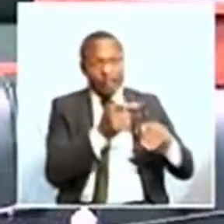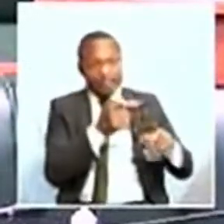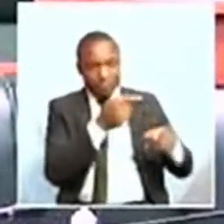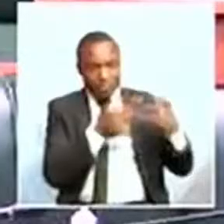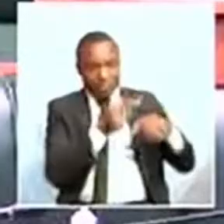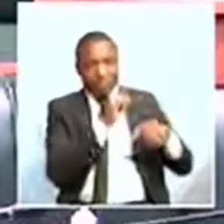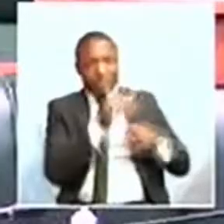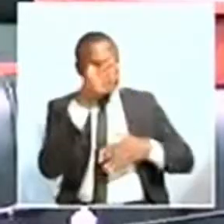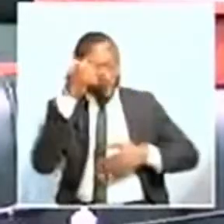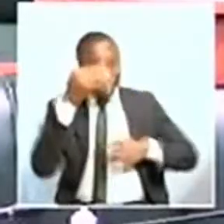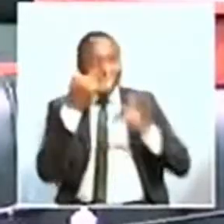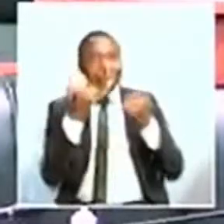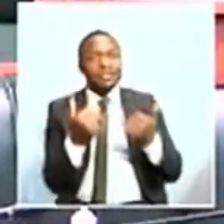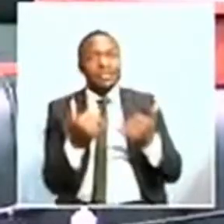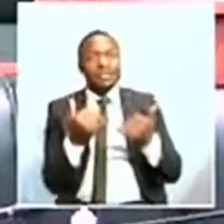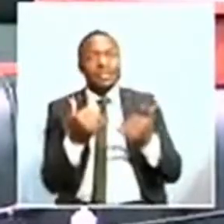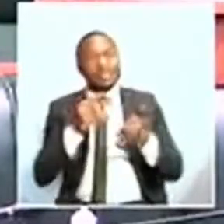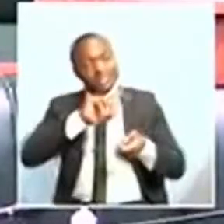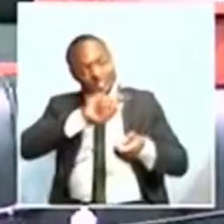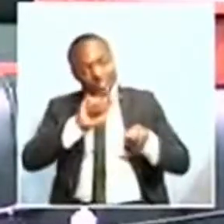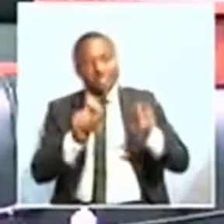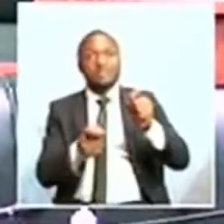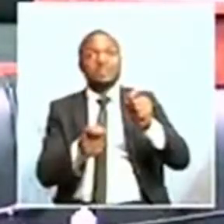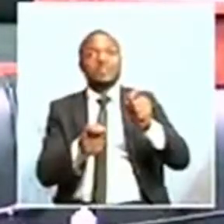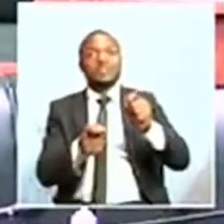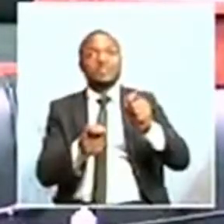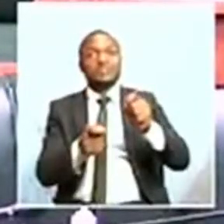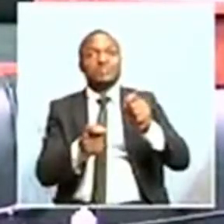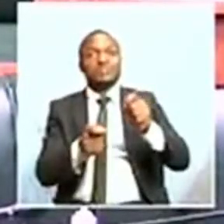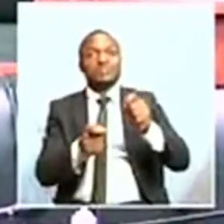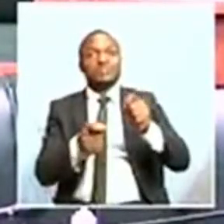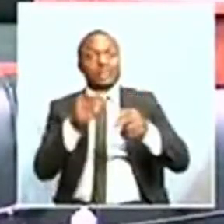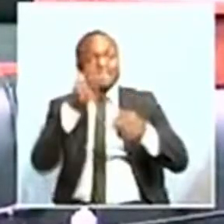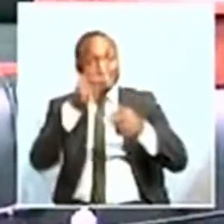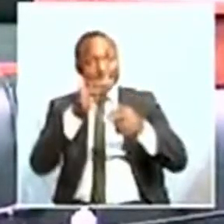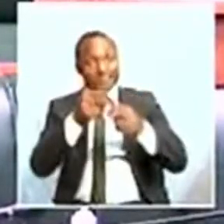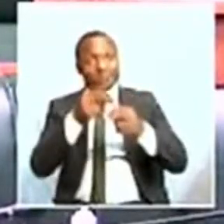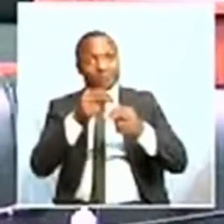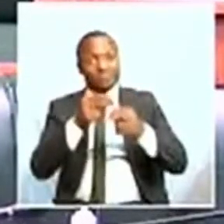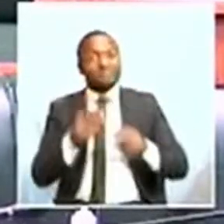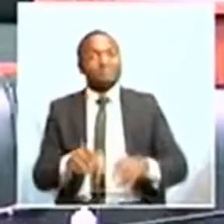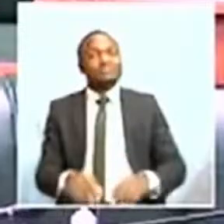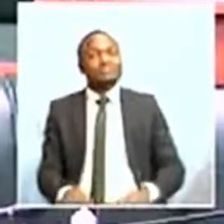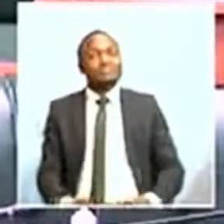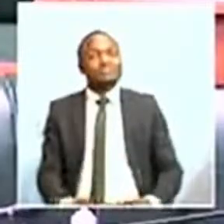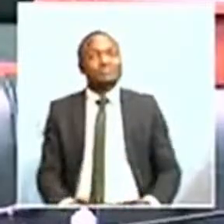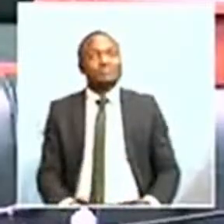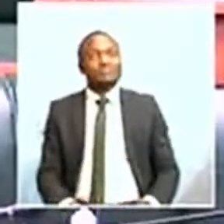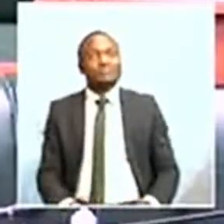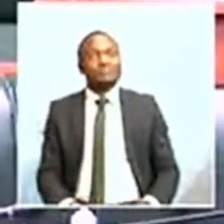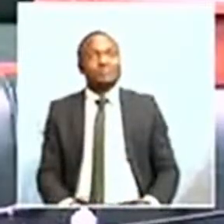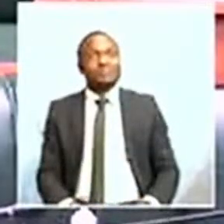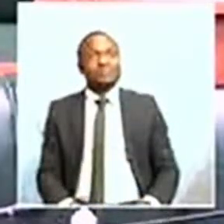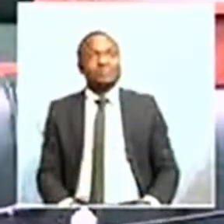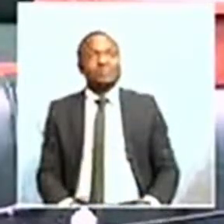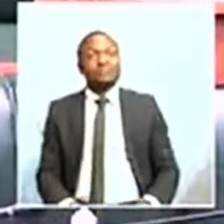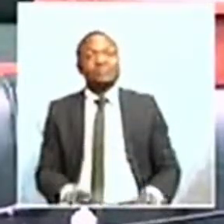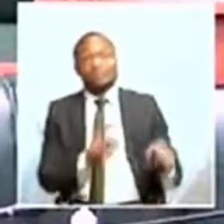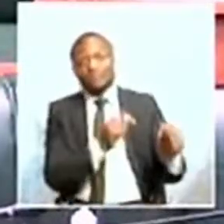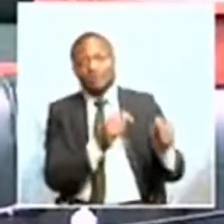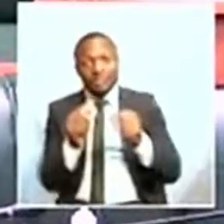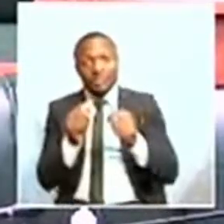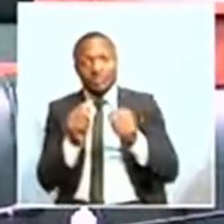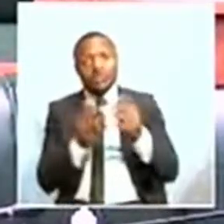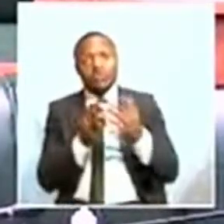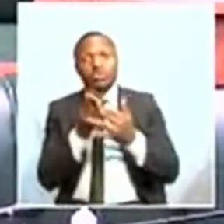this time now, it has changed its behavior. It is through also transmission, through the